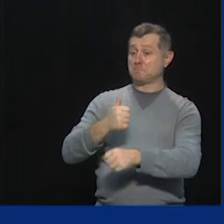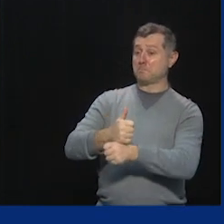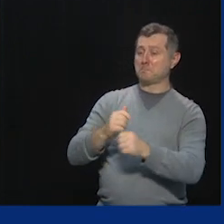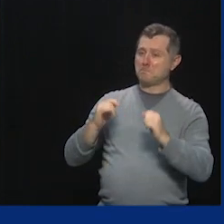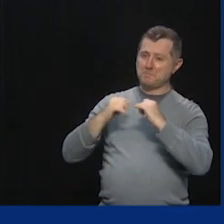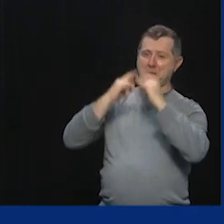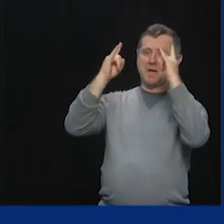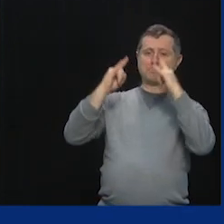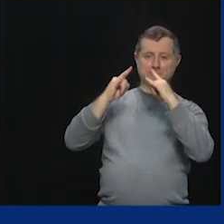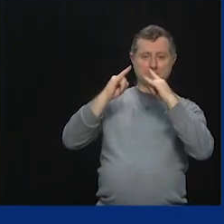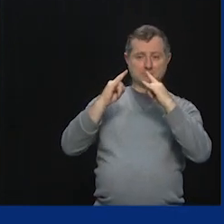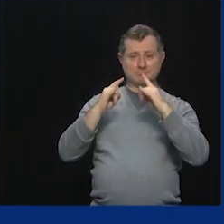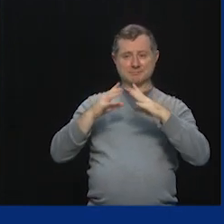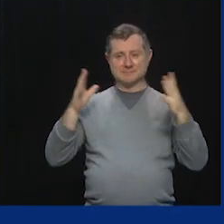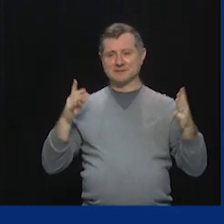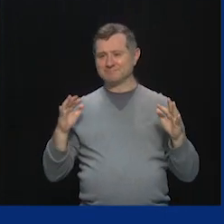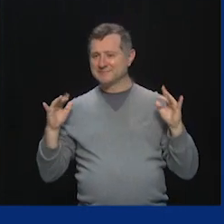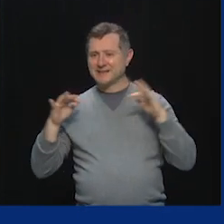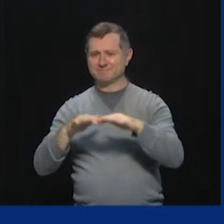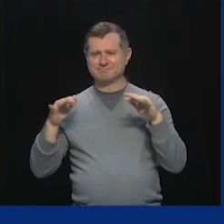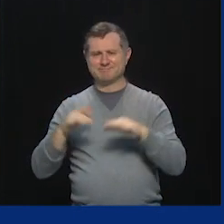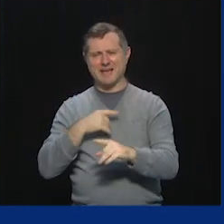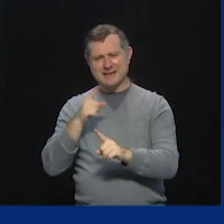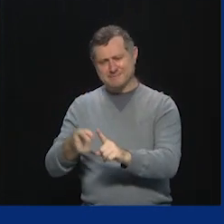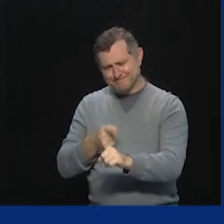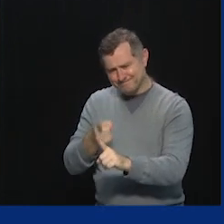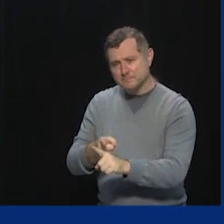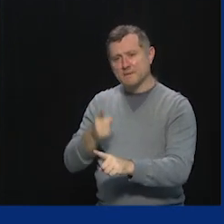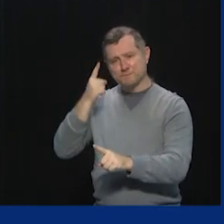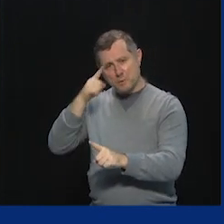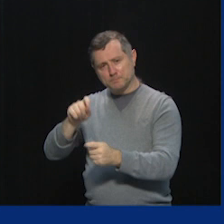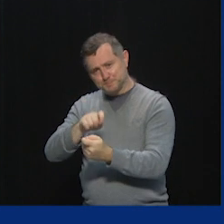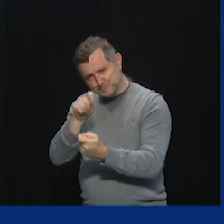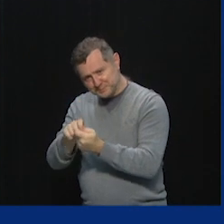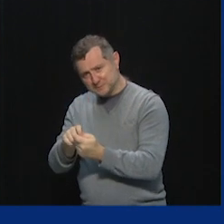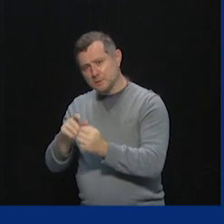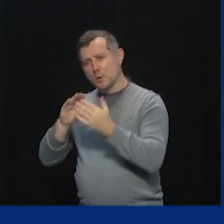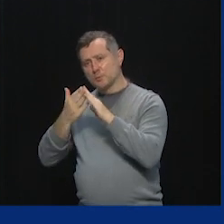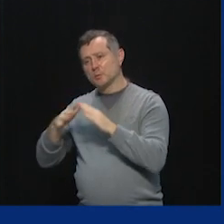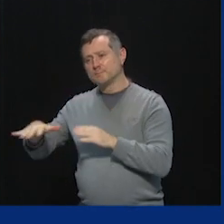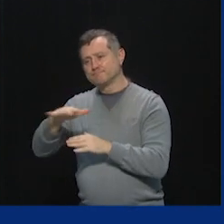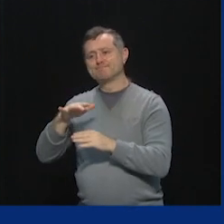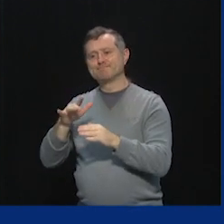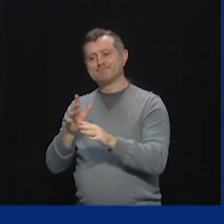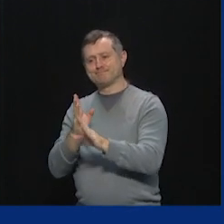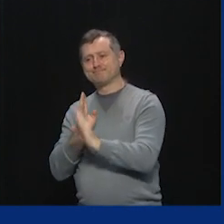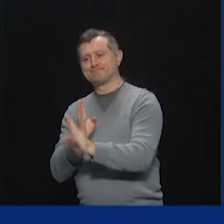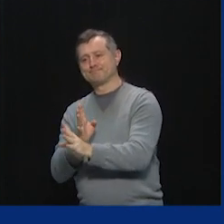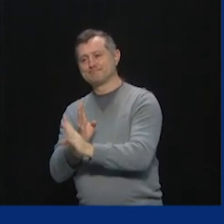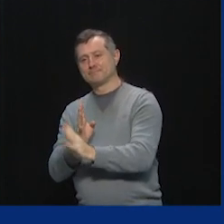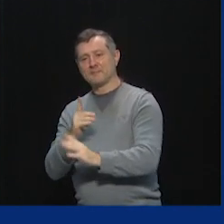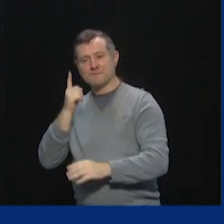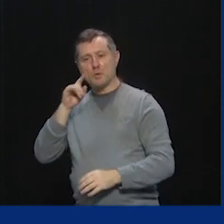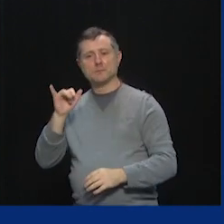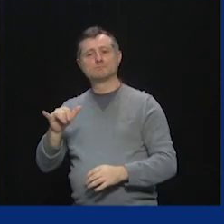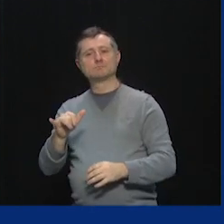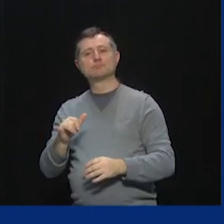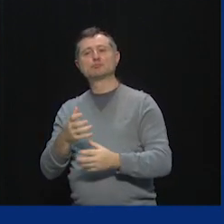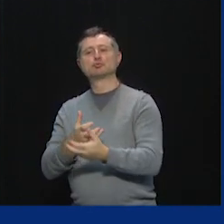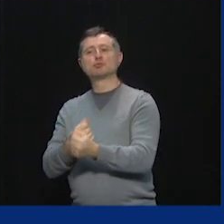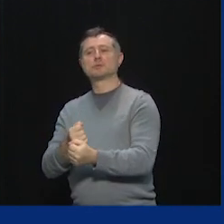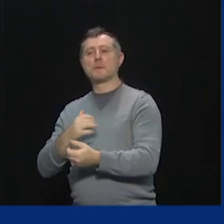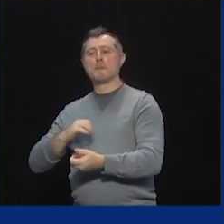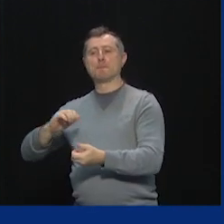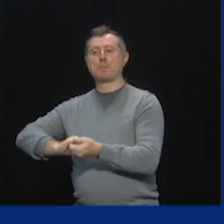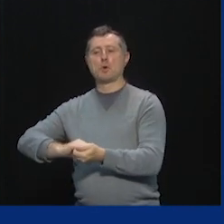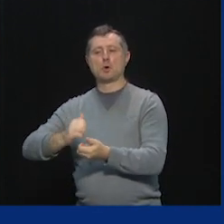targeted approaches to go right into neighborhoods and communities, and we're going to continue doing that as well. We know it works. We know it works. That trusted partner, someone in the community that